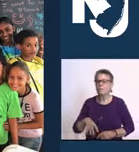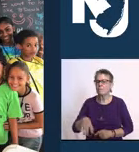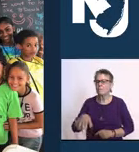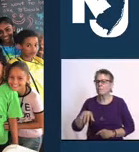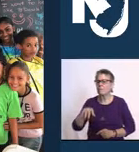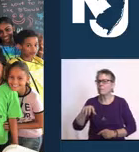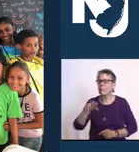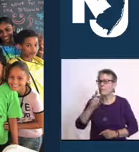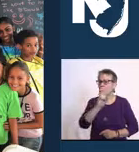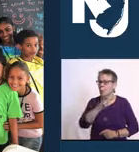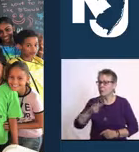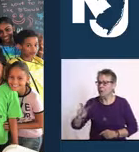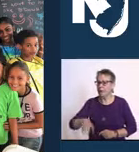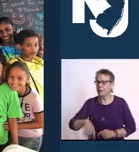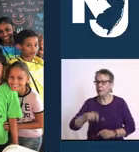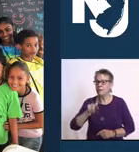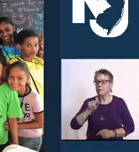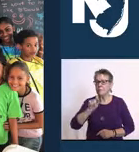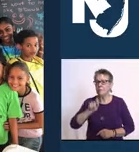begreatcamden.org.